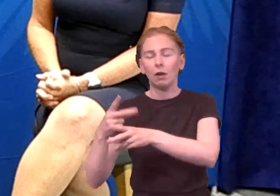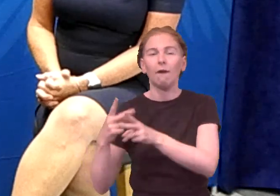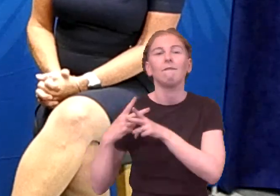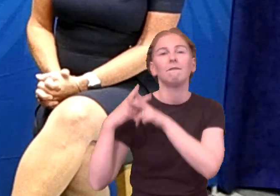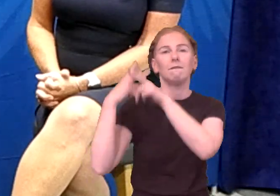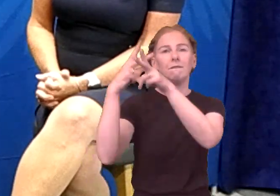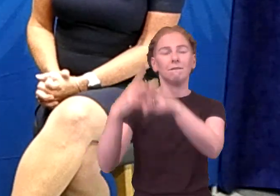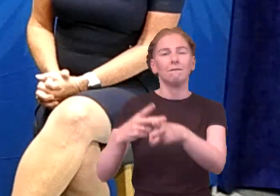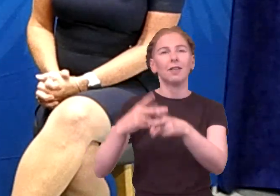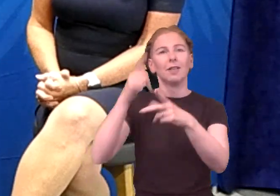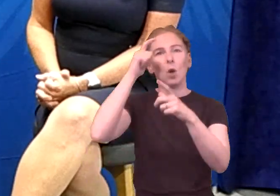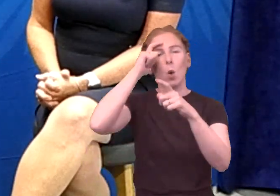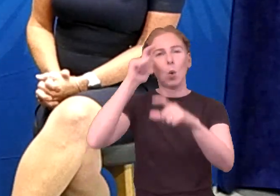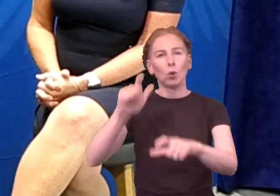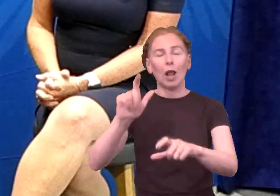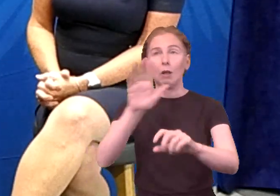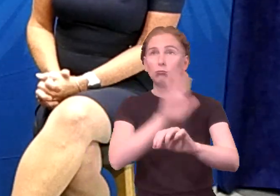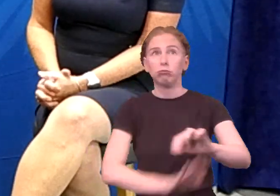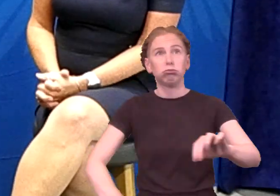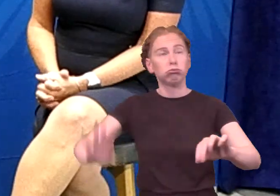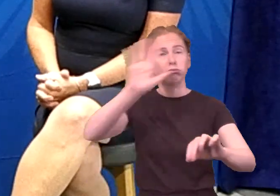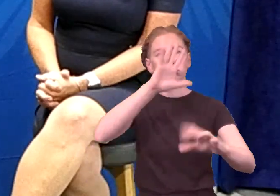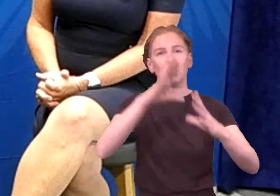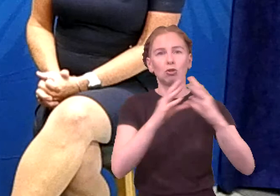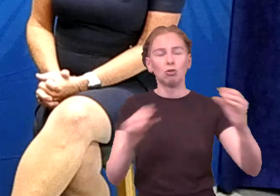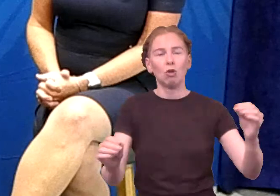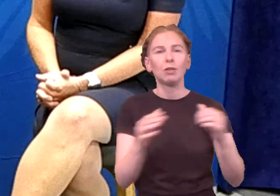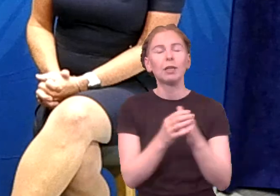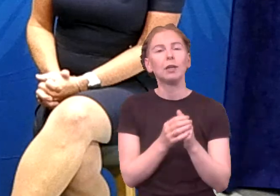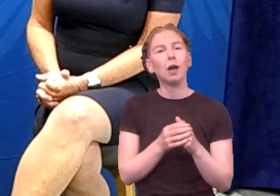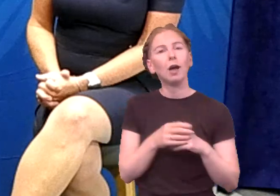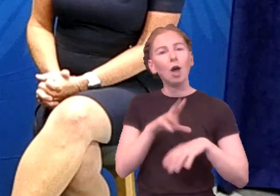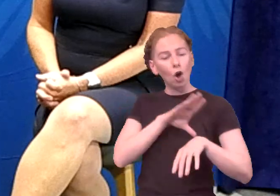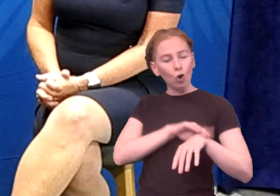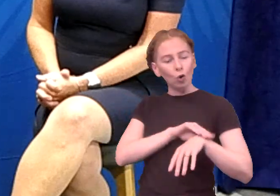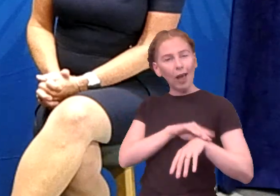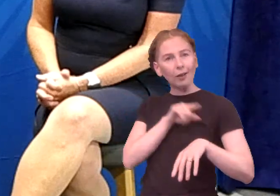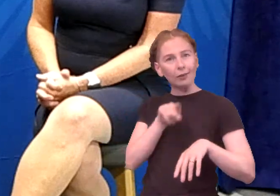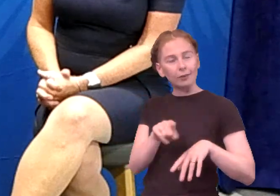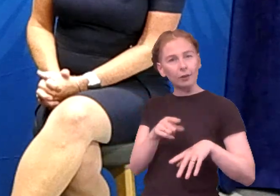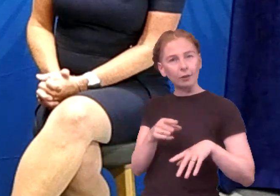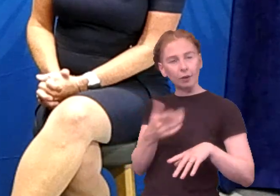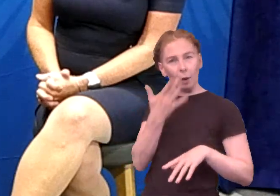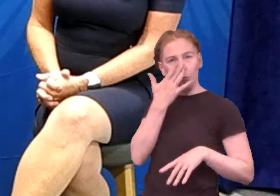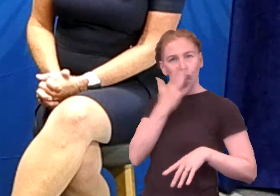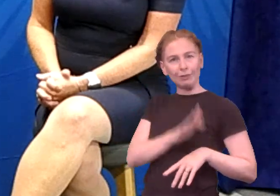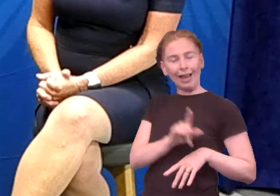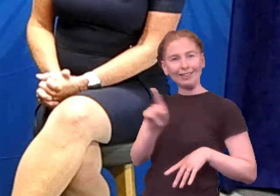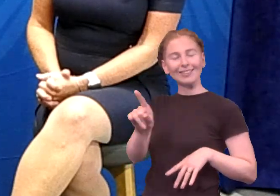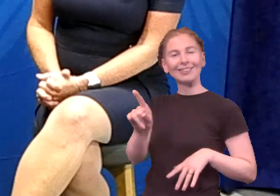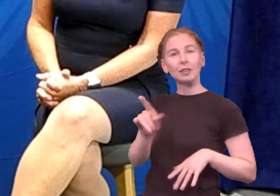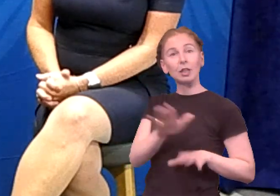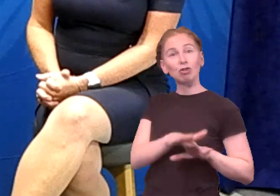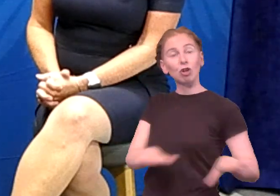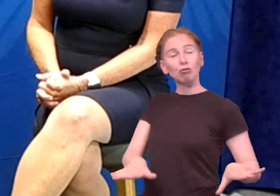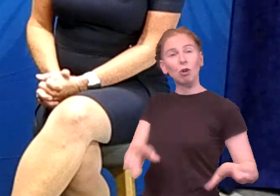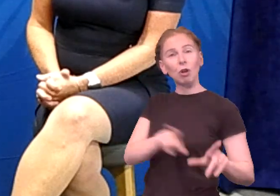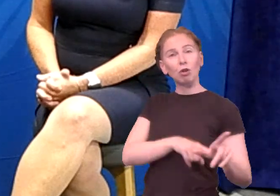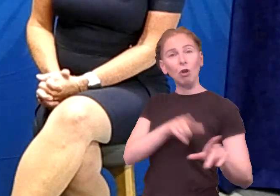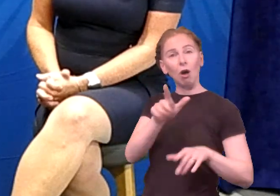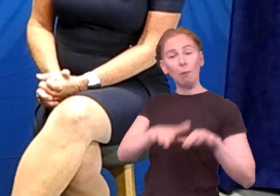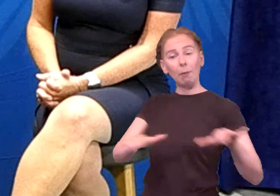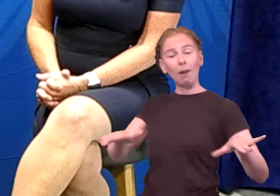cadets as young people and officers in plain clothes going with them and going into hotels